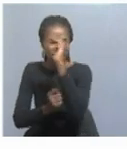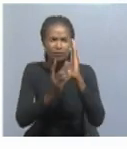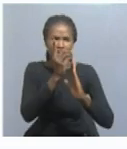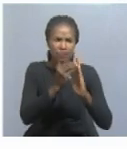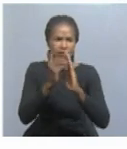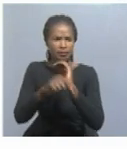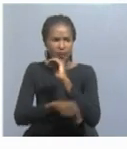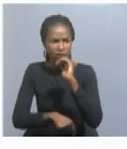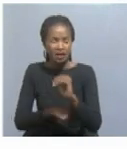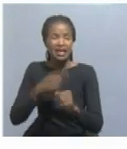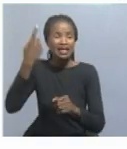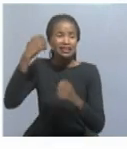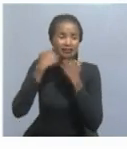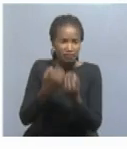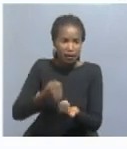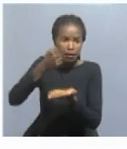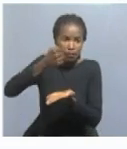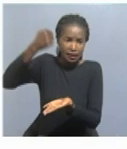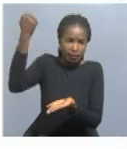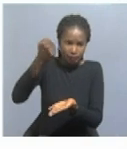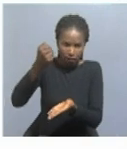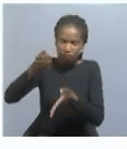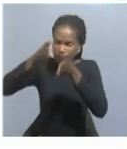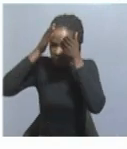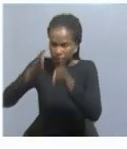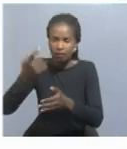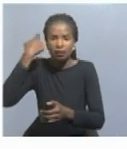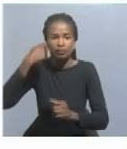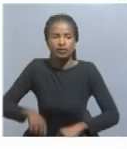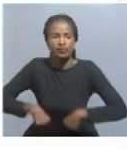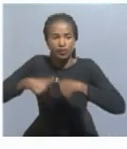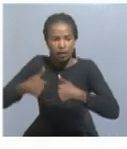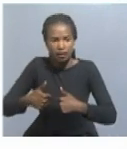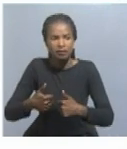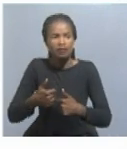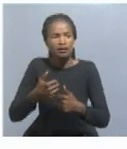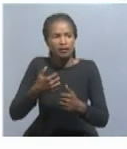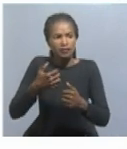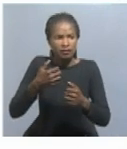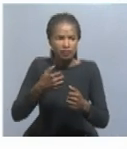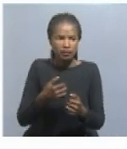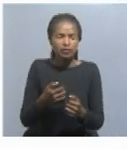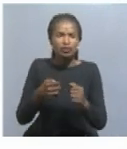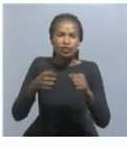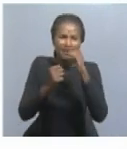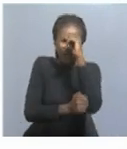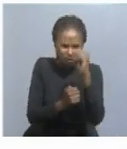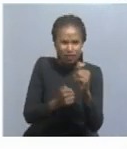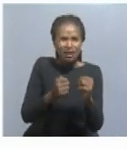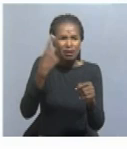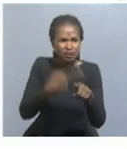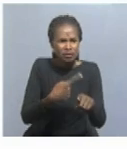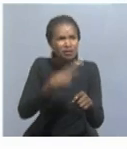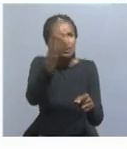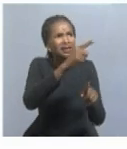with a view to ensure that some of these basic supplies are at least produced locally. But I must also hasten